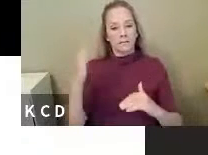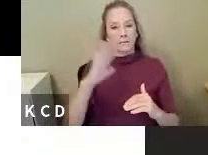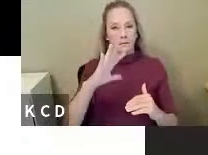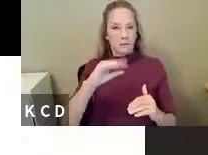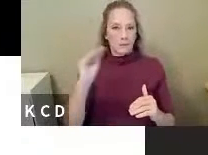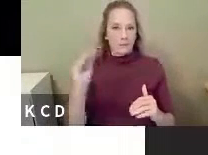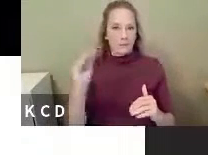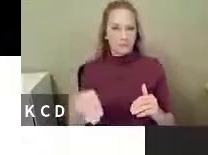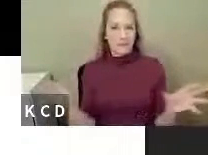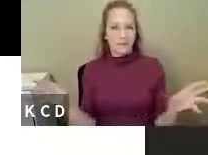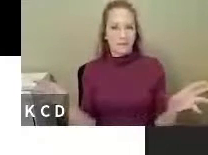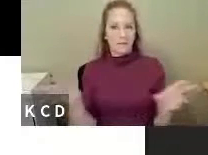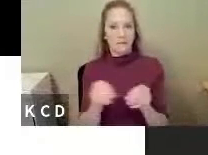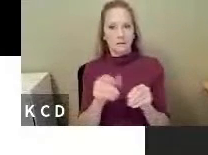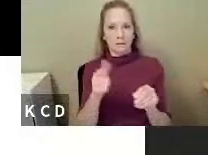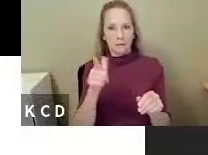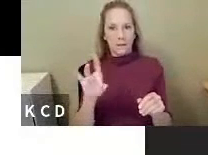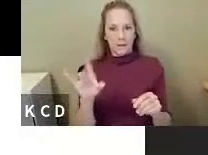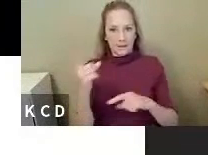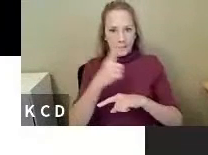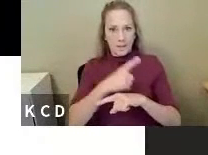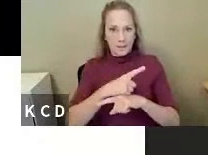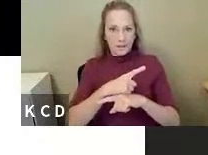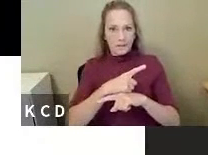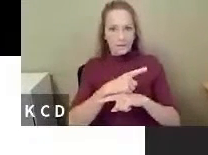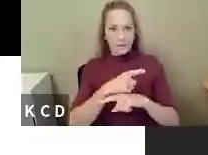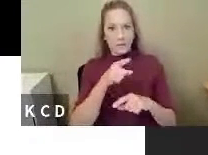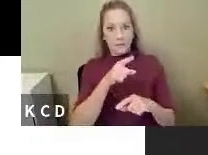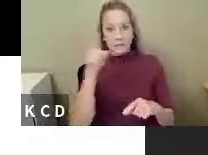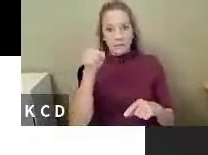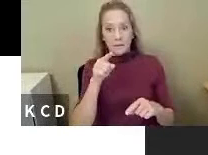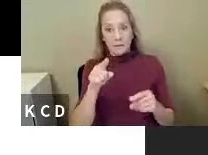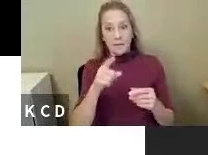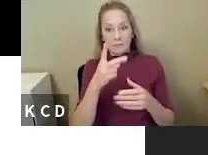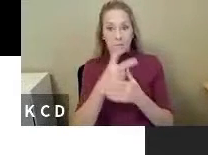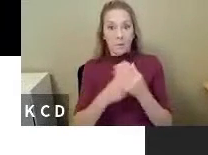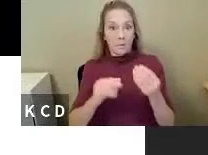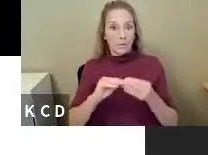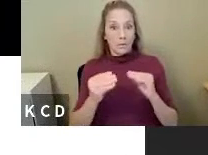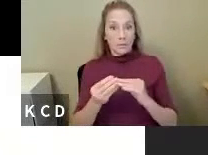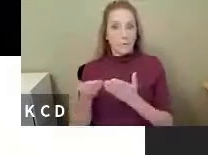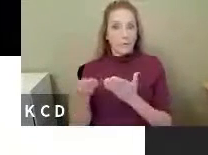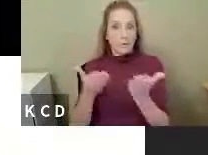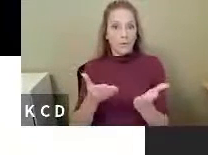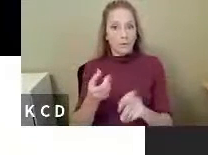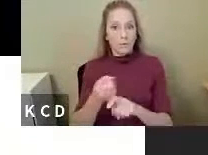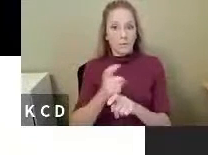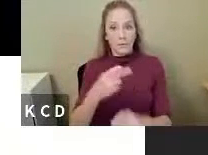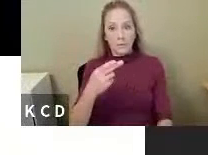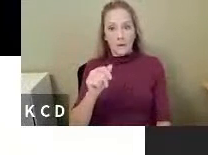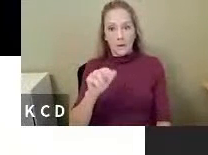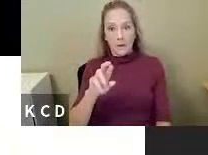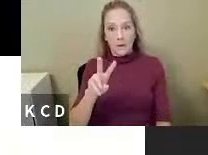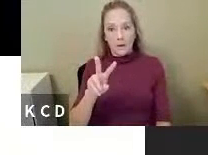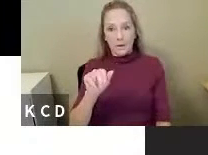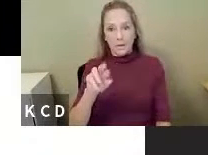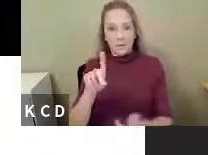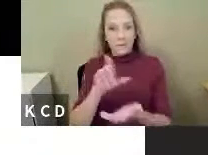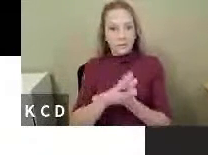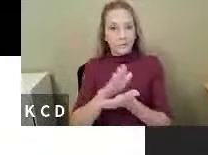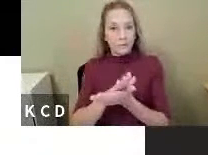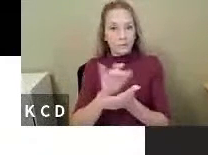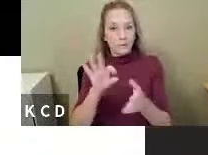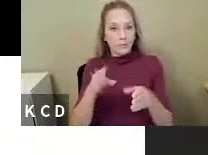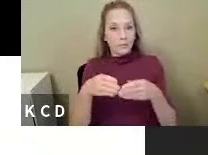over the most recent 28 days. These numbers are both recommended by Harvard School of Public Health in one of the studies that